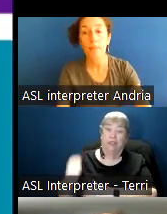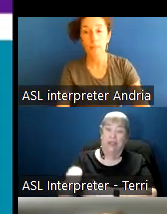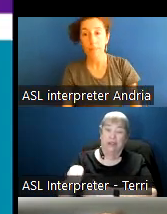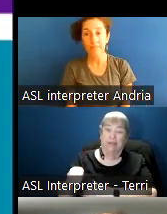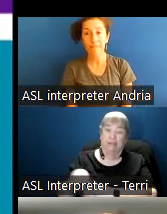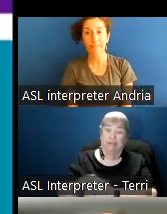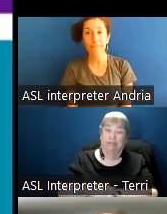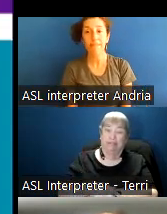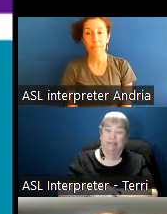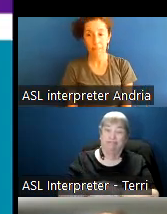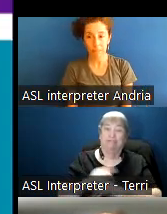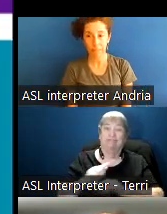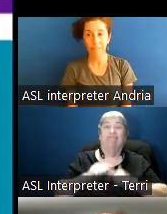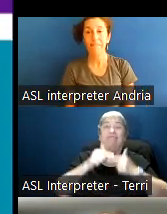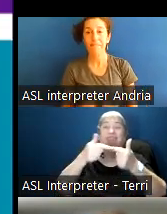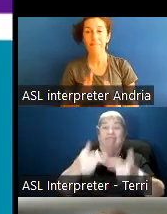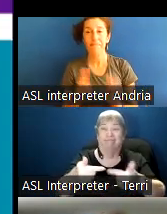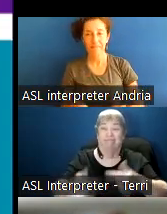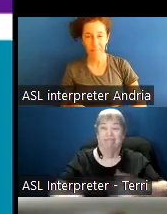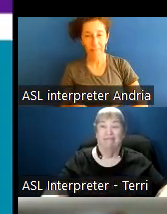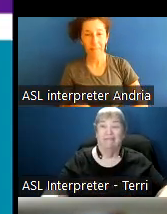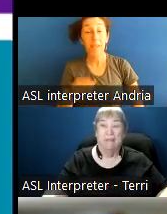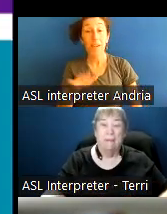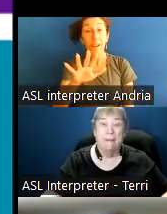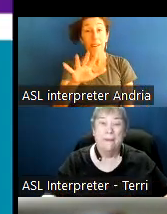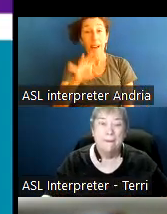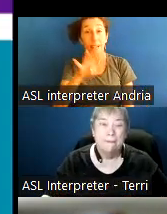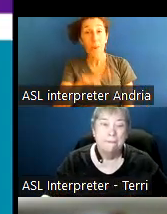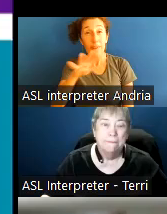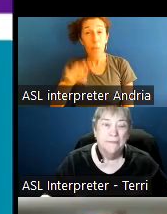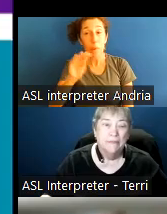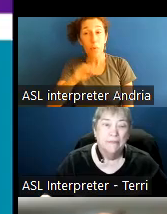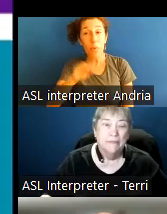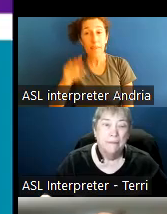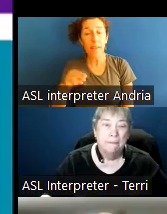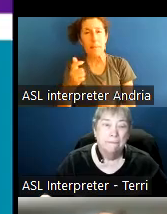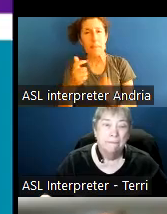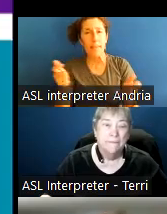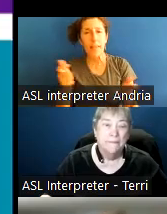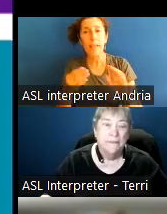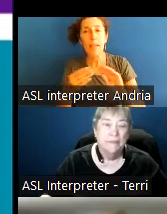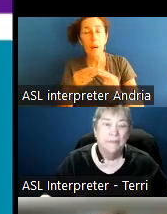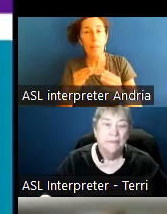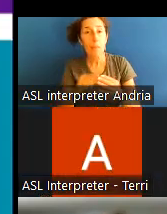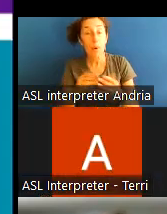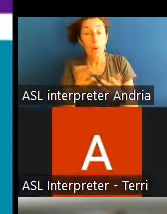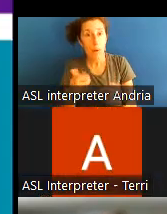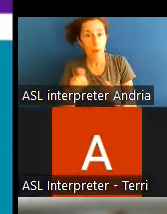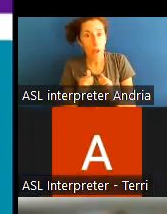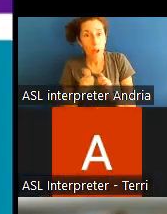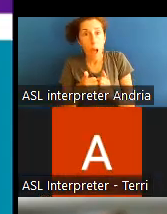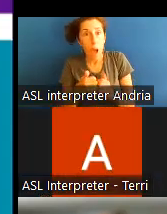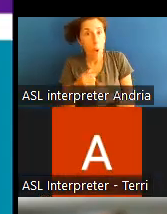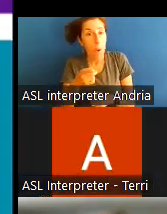And 544% is a hard, like, how do you wrap your head around a percentage like that? Hence the